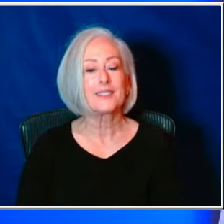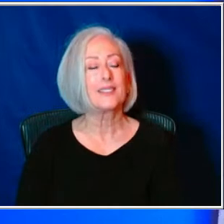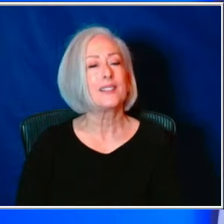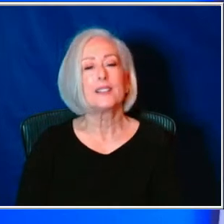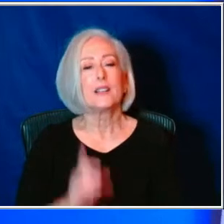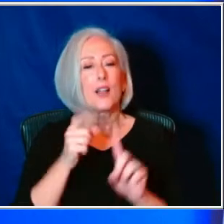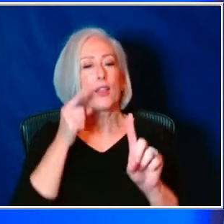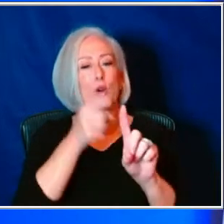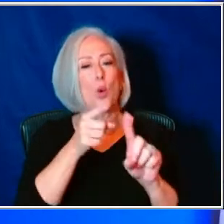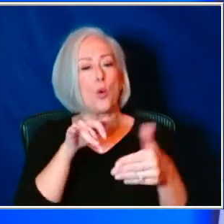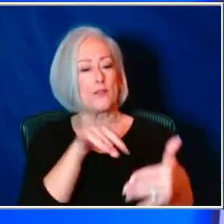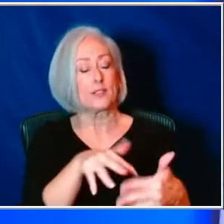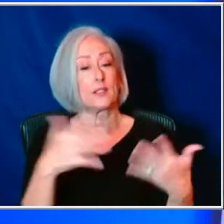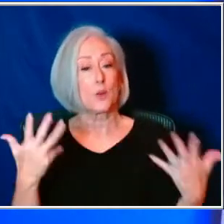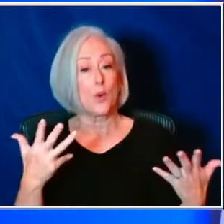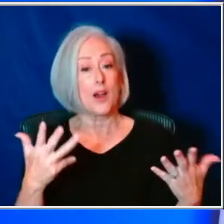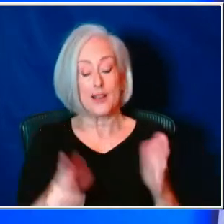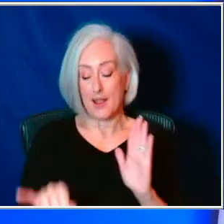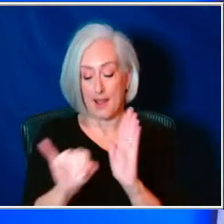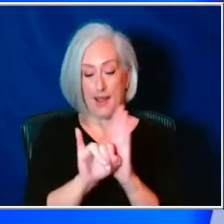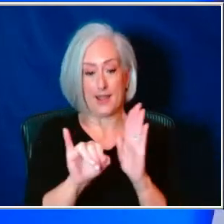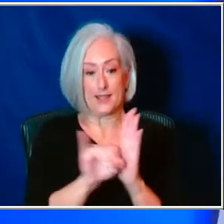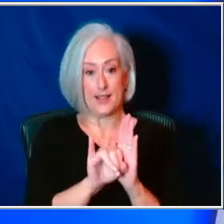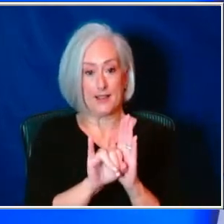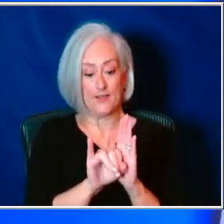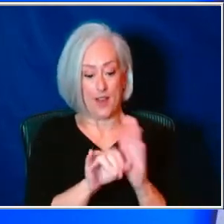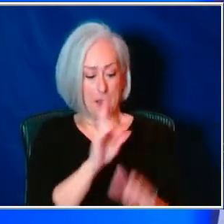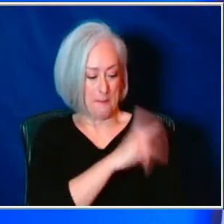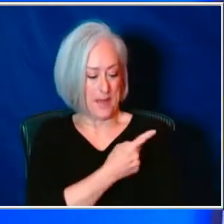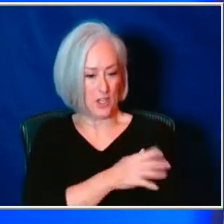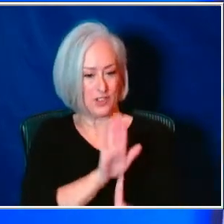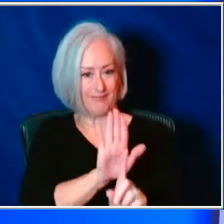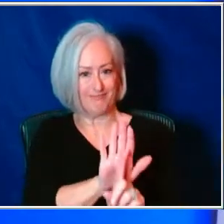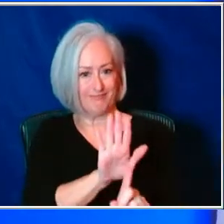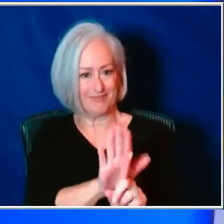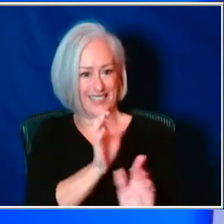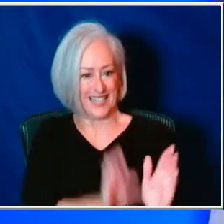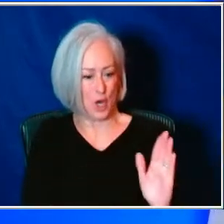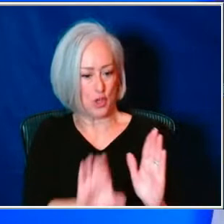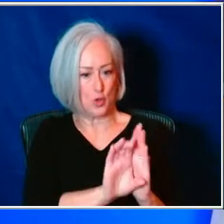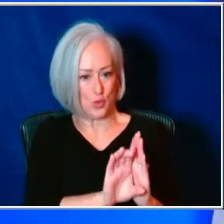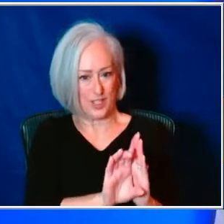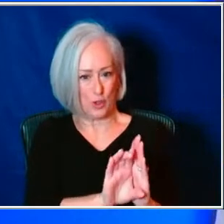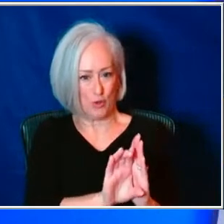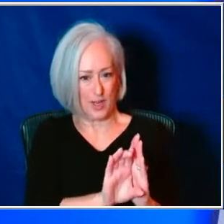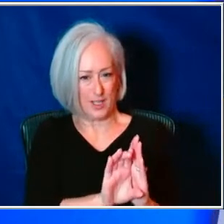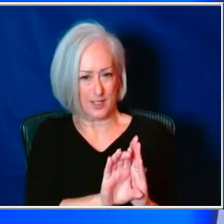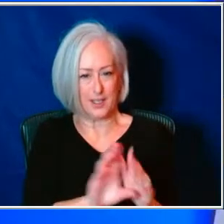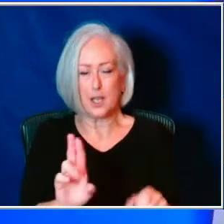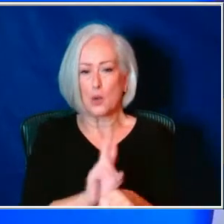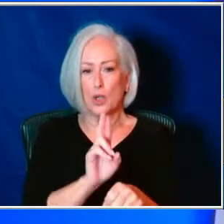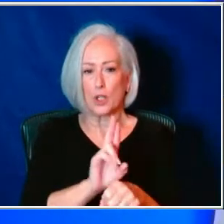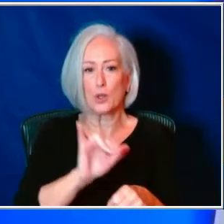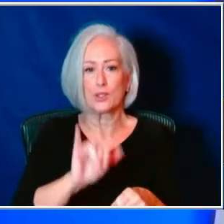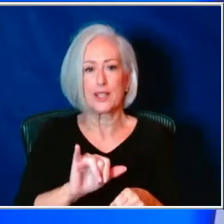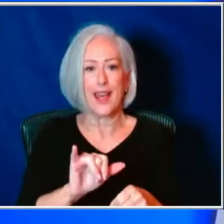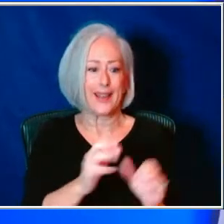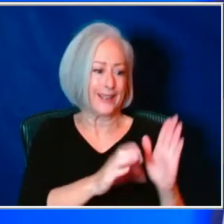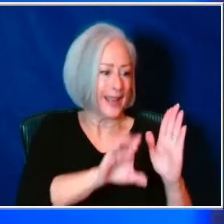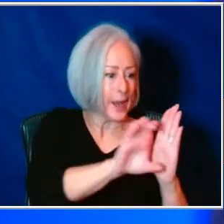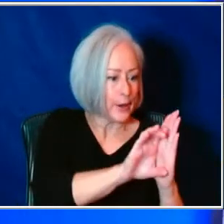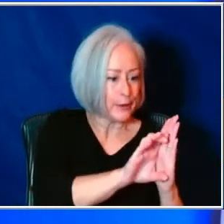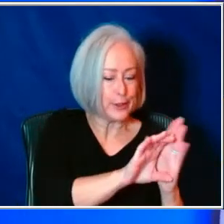to identify patient characteristics, and we're using that term synonymously with biomarkers